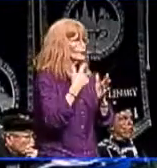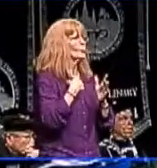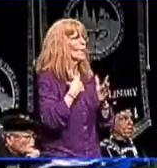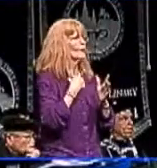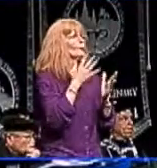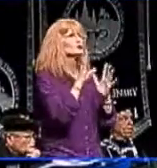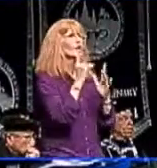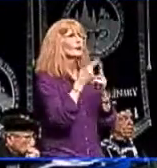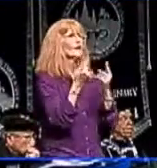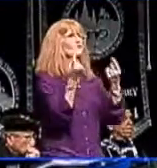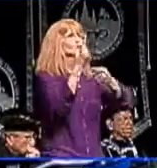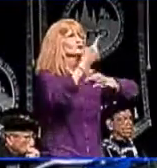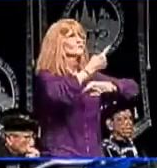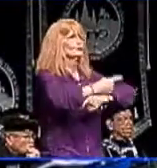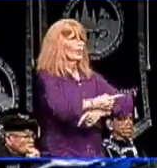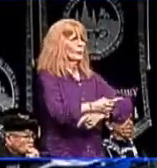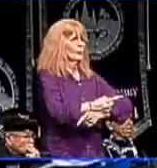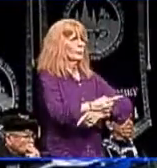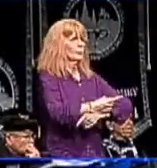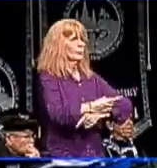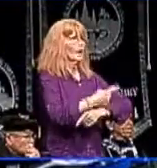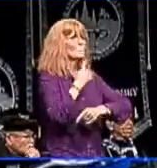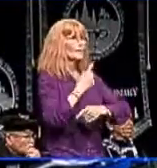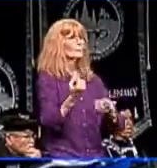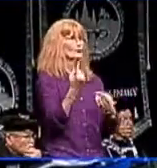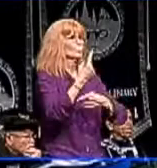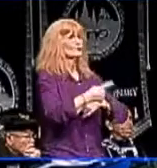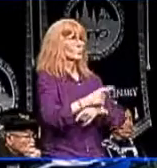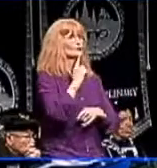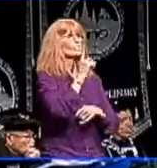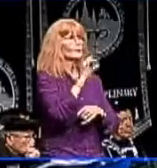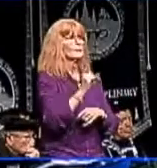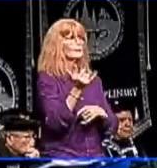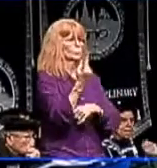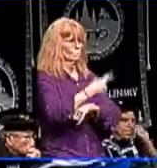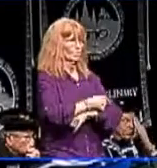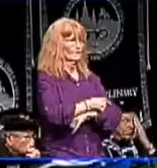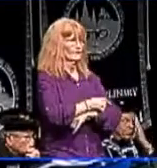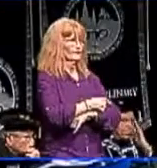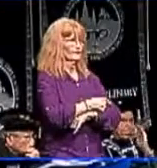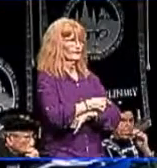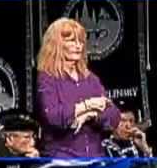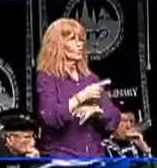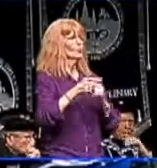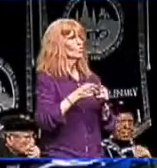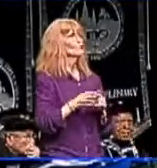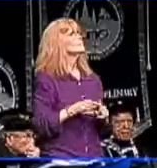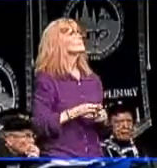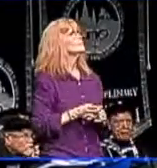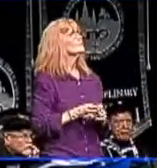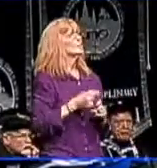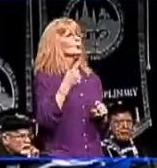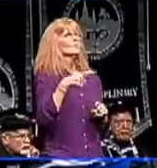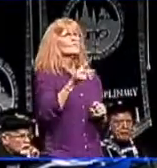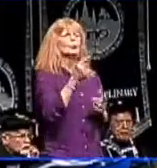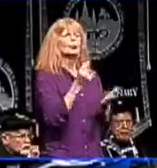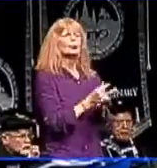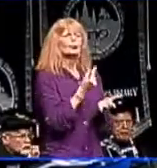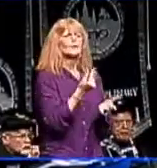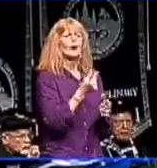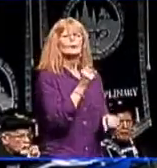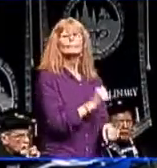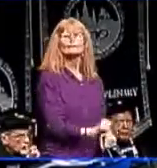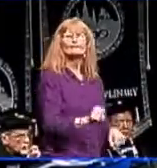about today. I mean today and the realities of today. When you, the graduates, were